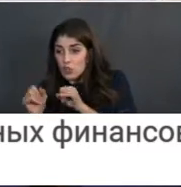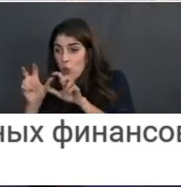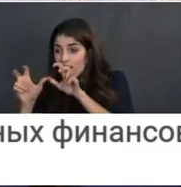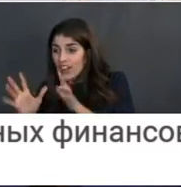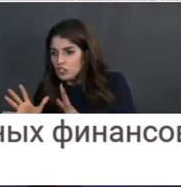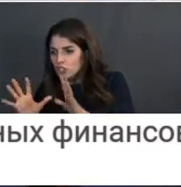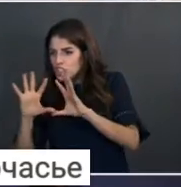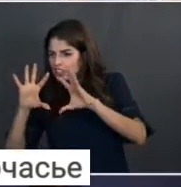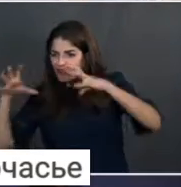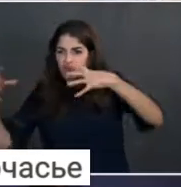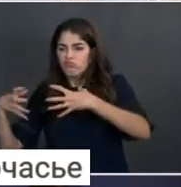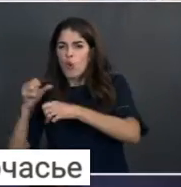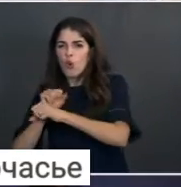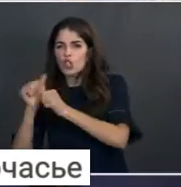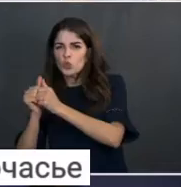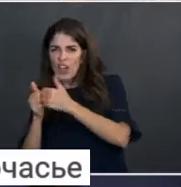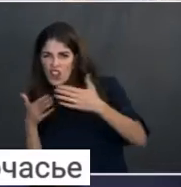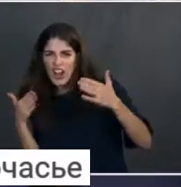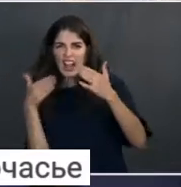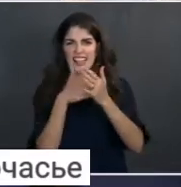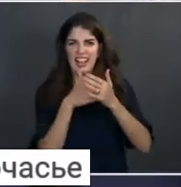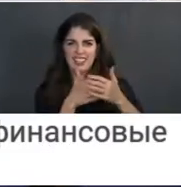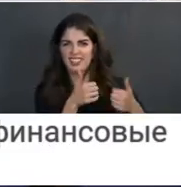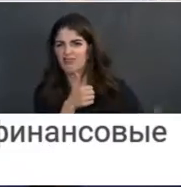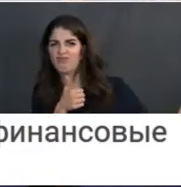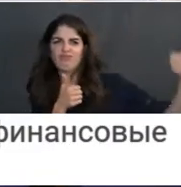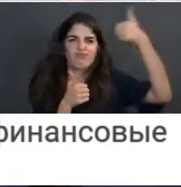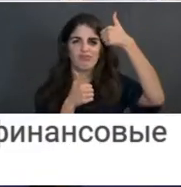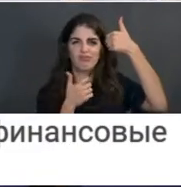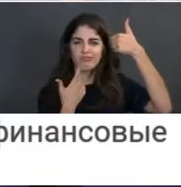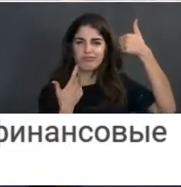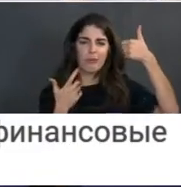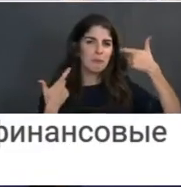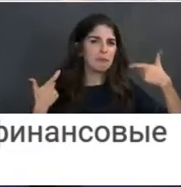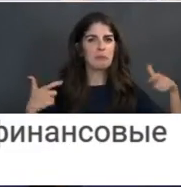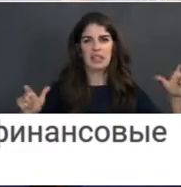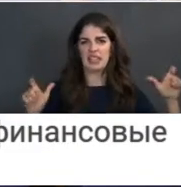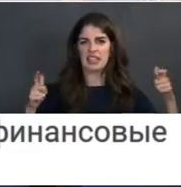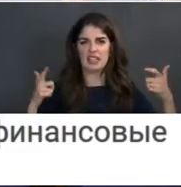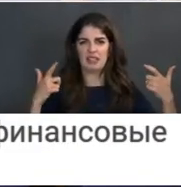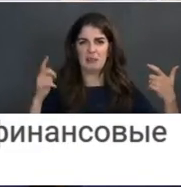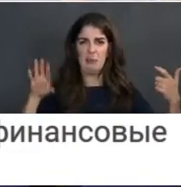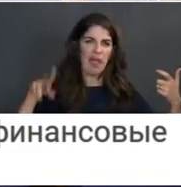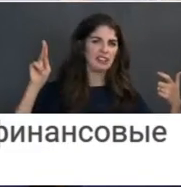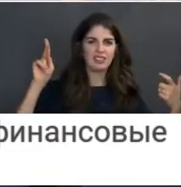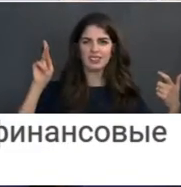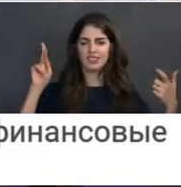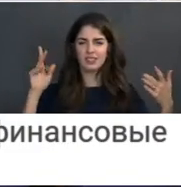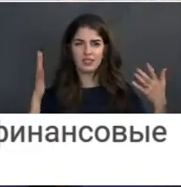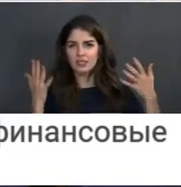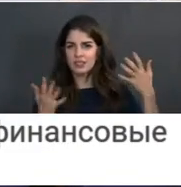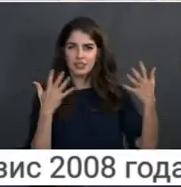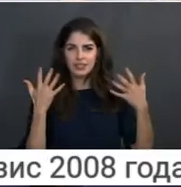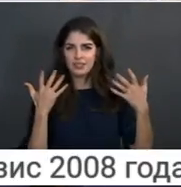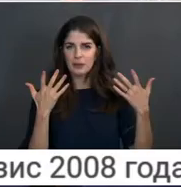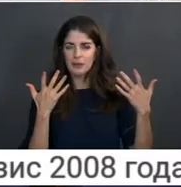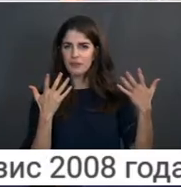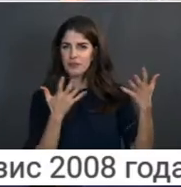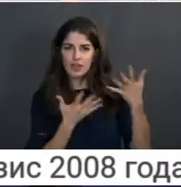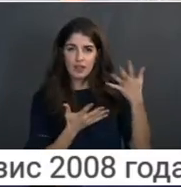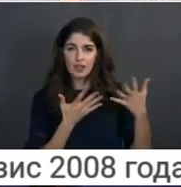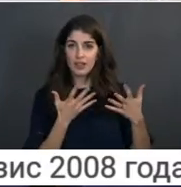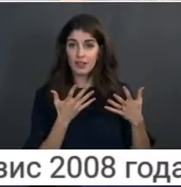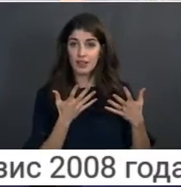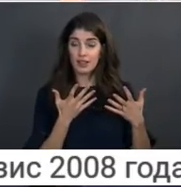financial institutions are shut down pretty much overnight, while the big banks and financial institutions responsible